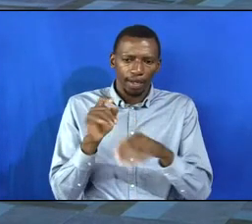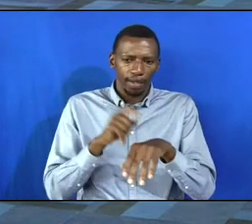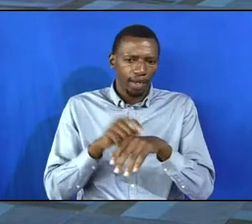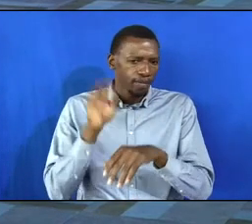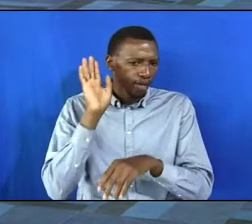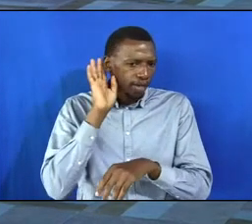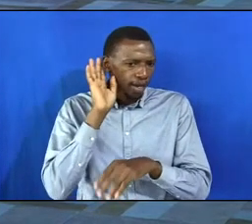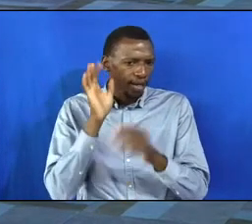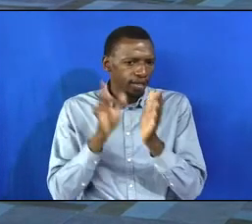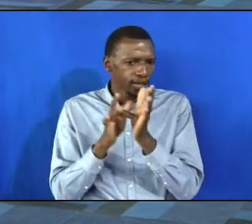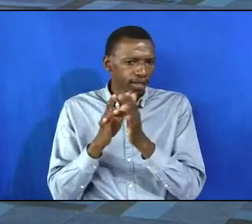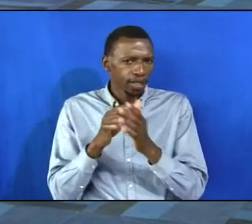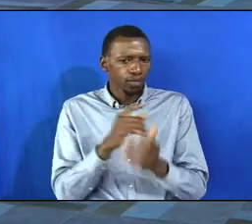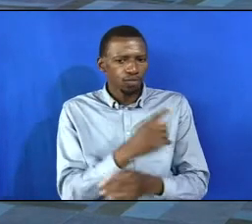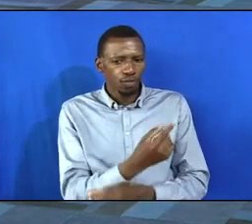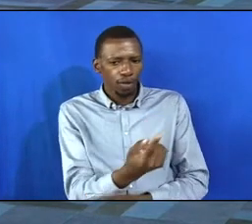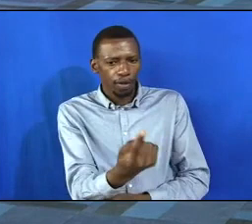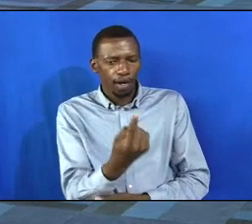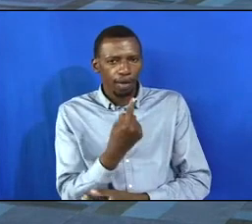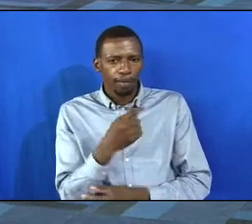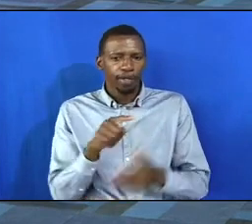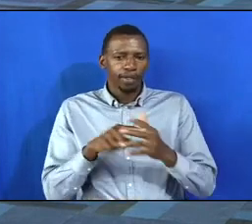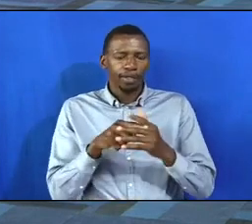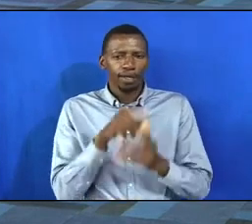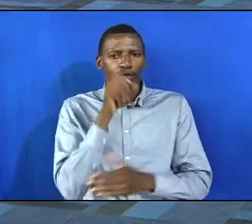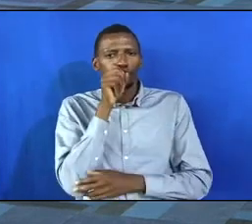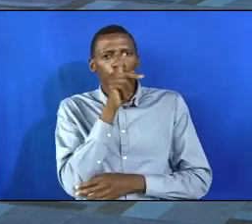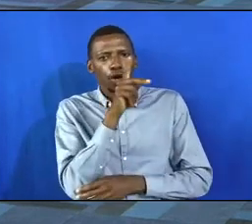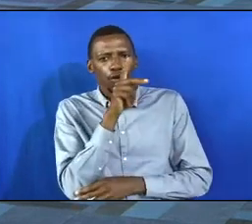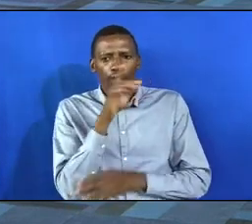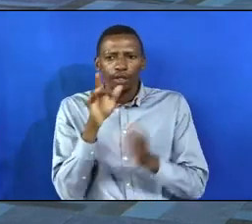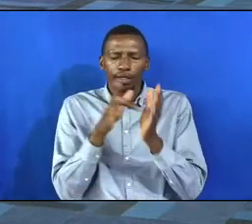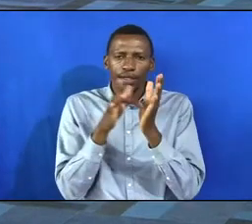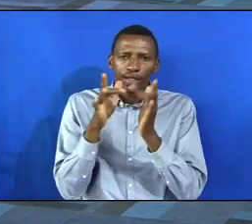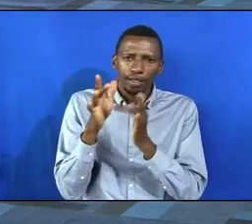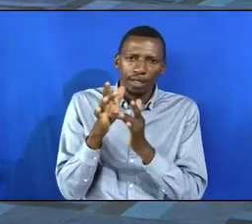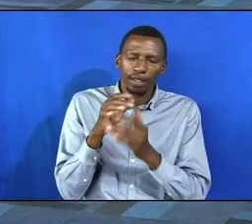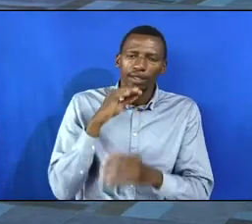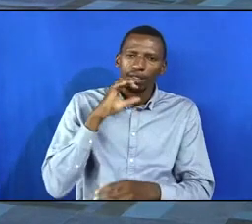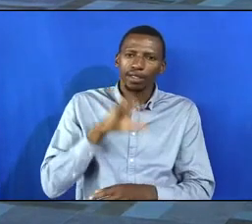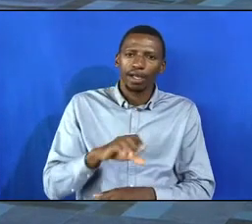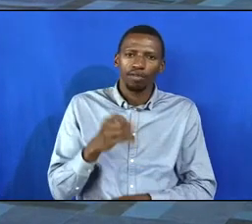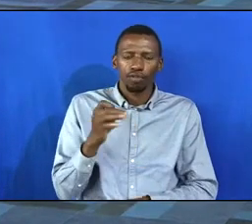shout, "Jesus, Son of David, have mercy on me."